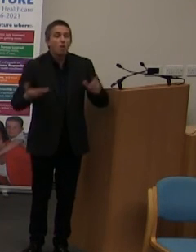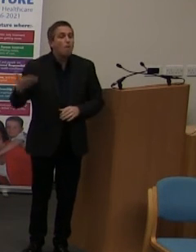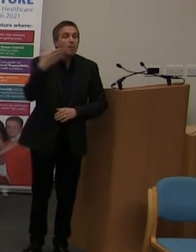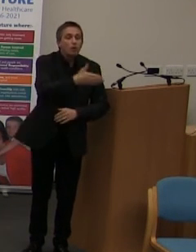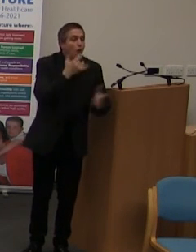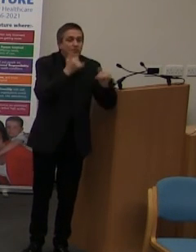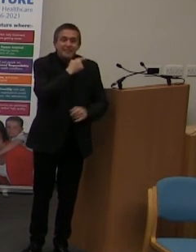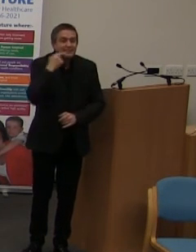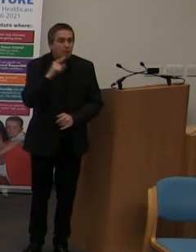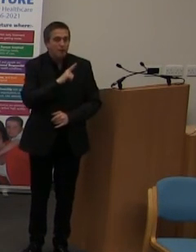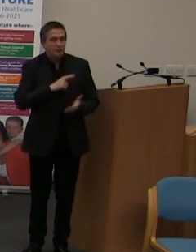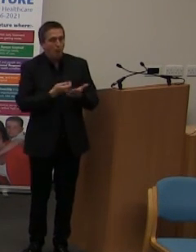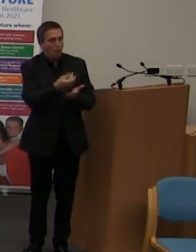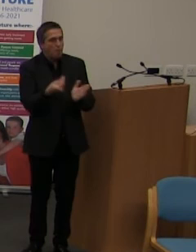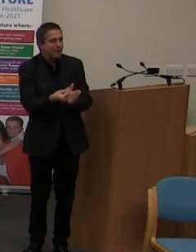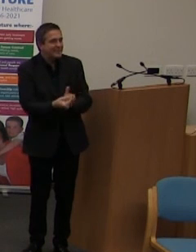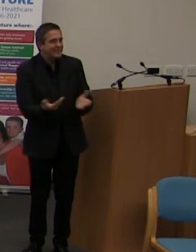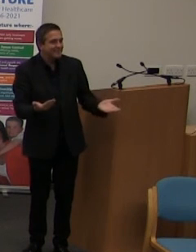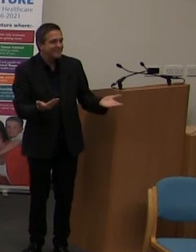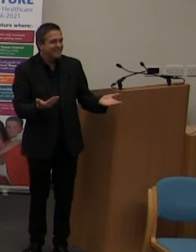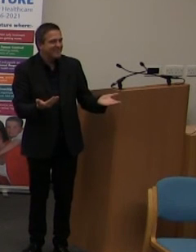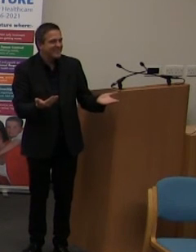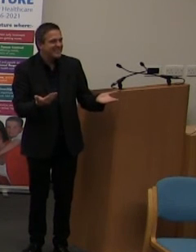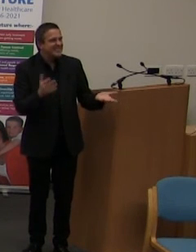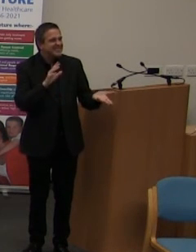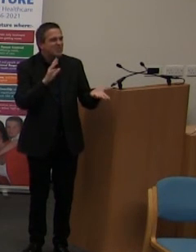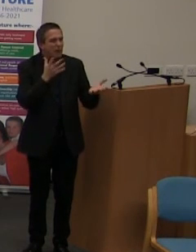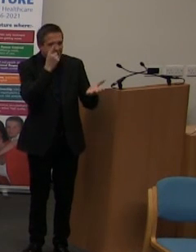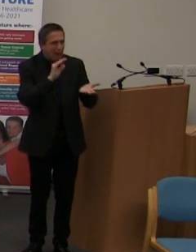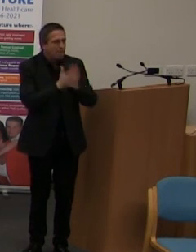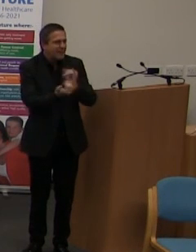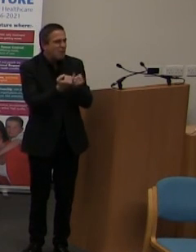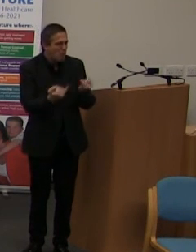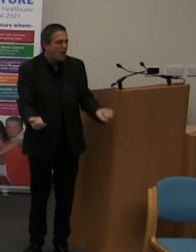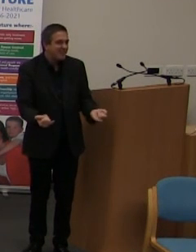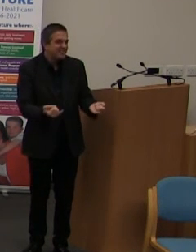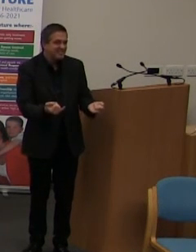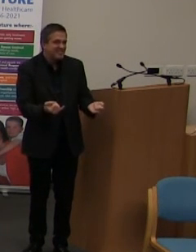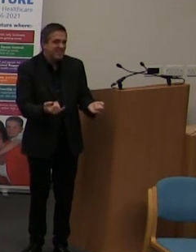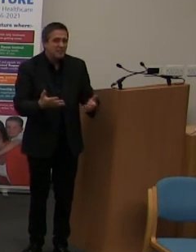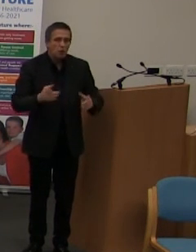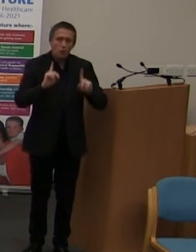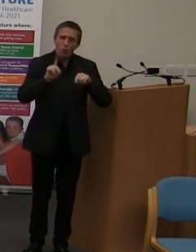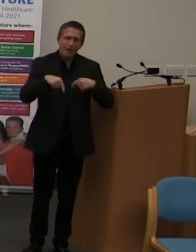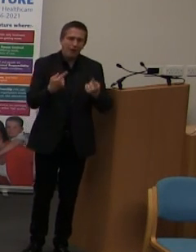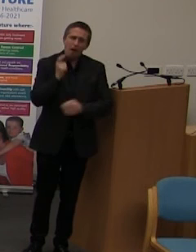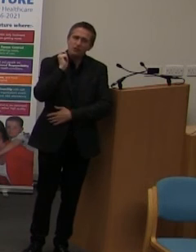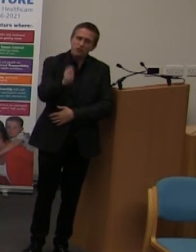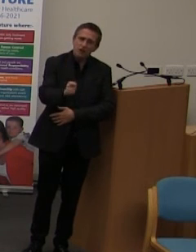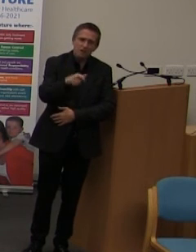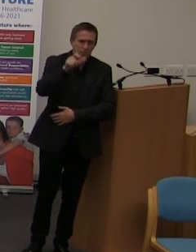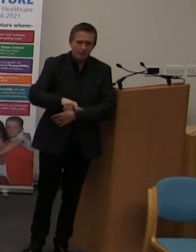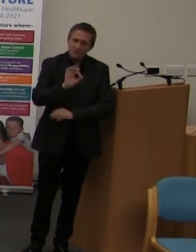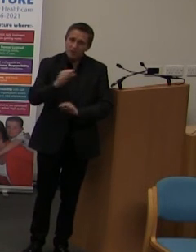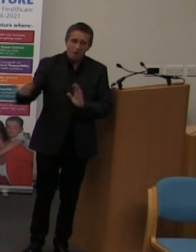dentist money. So I think it accentuates inequalities if you start charging patients for not turning up to